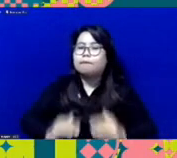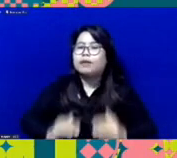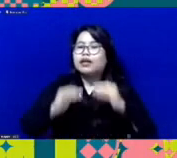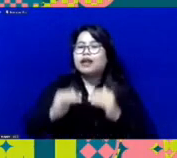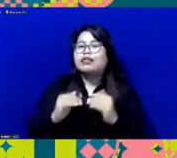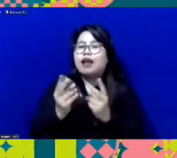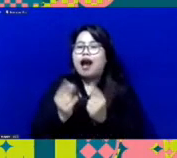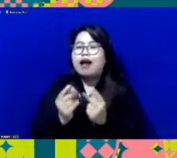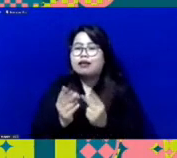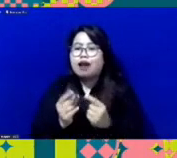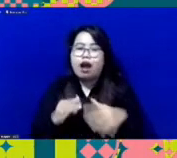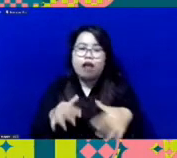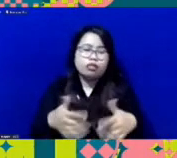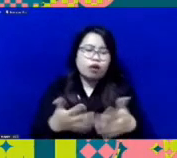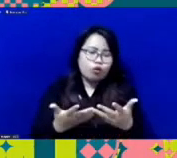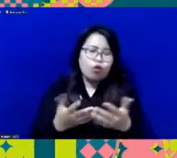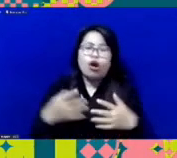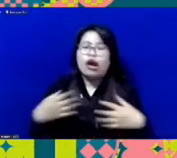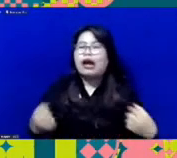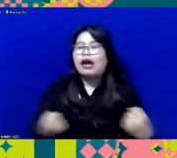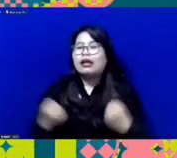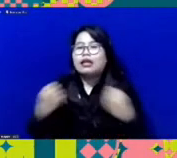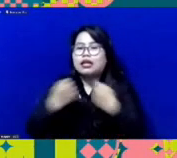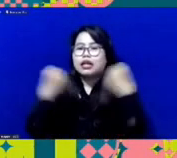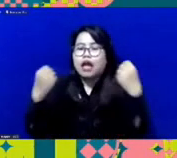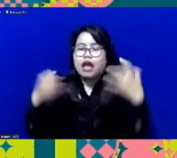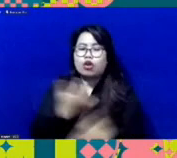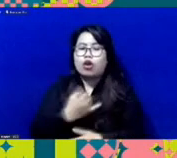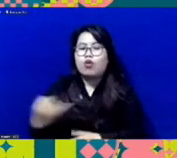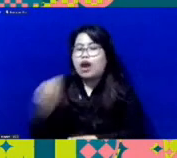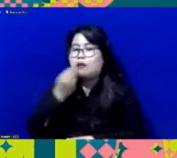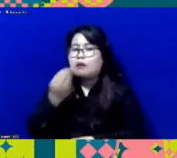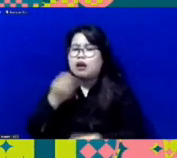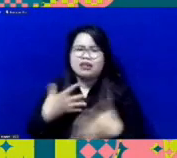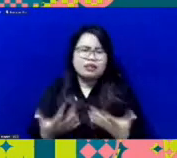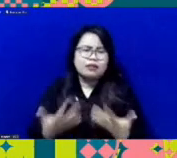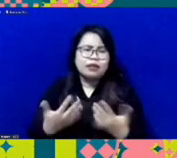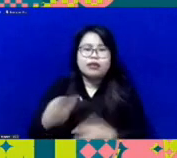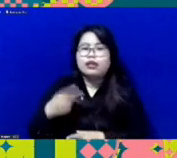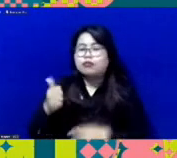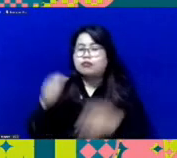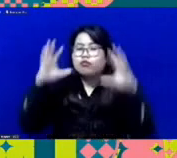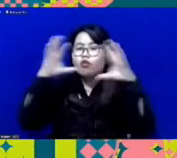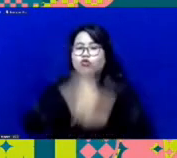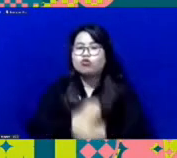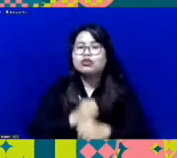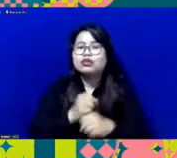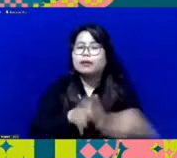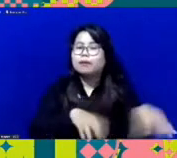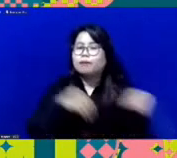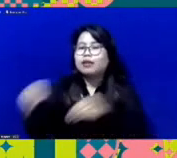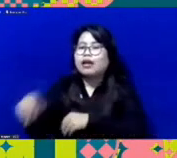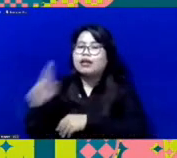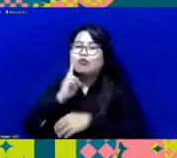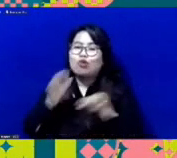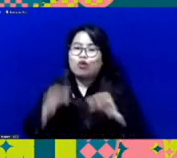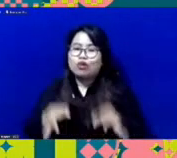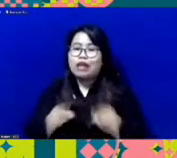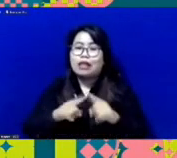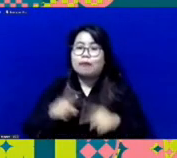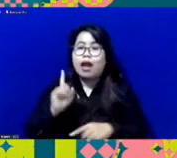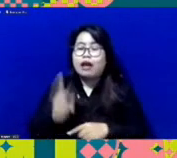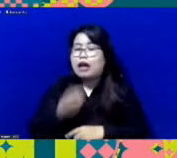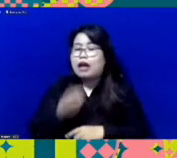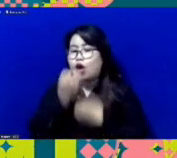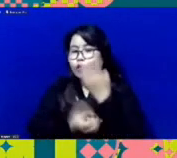know, food shortage in the world, why would we actually focus on building new capital? But then there's another argument saying that our capital